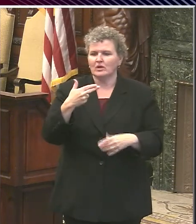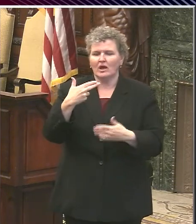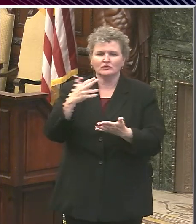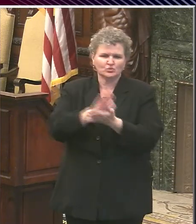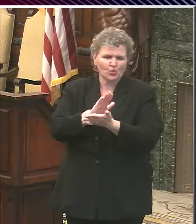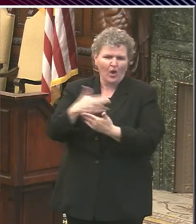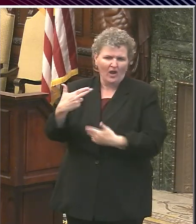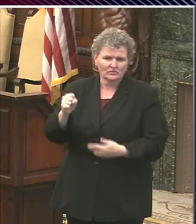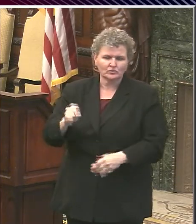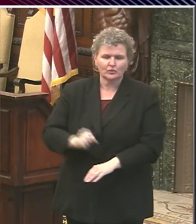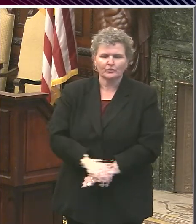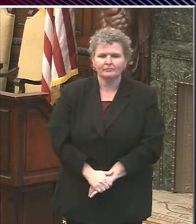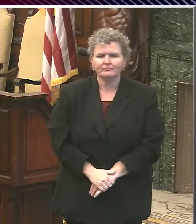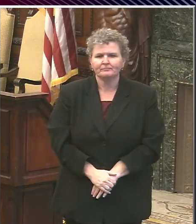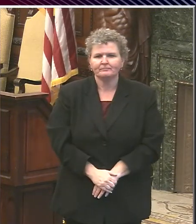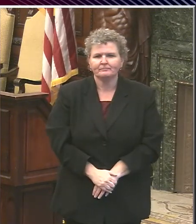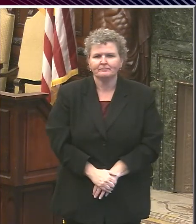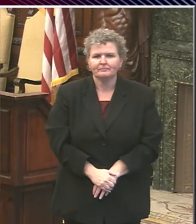much.